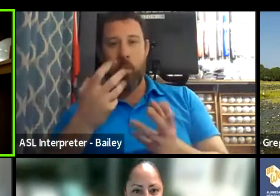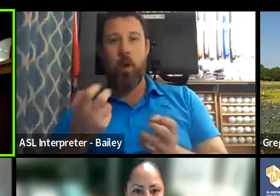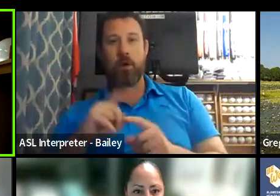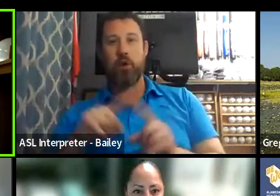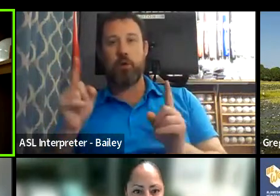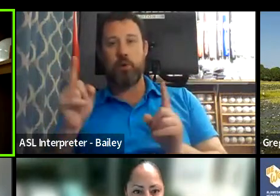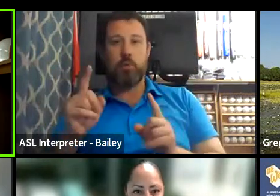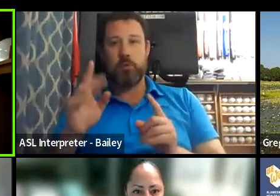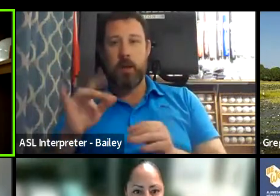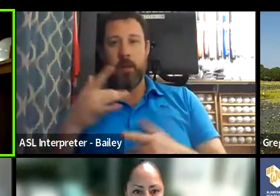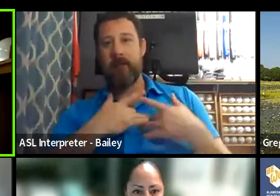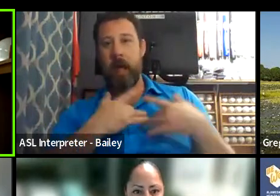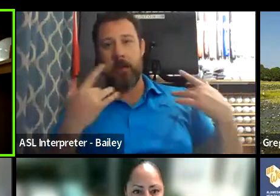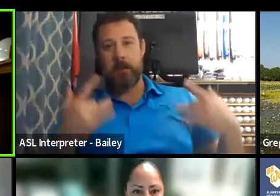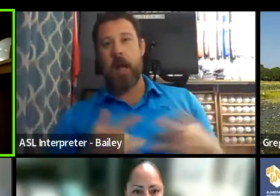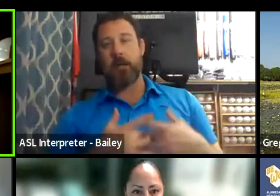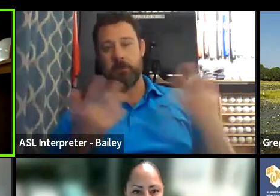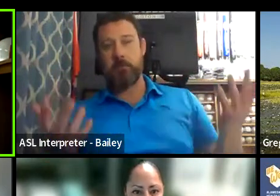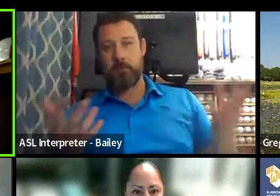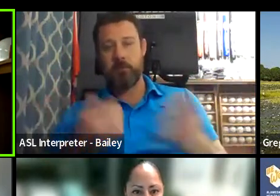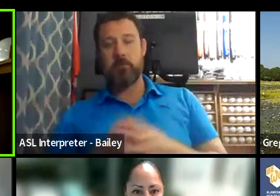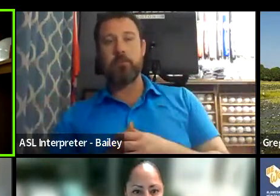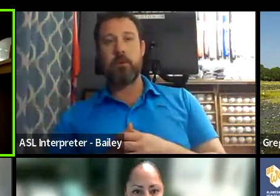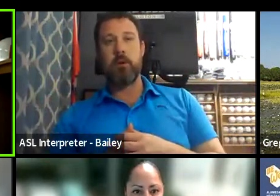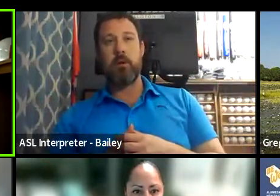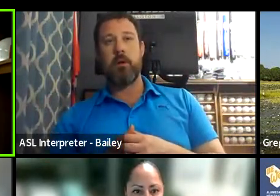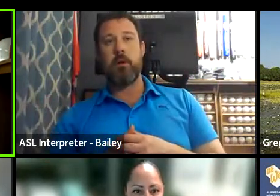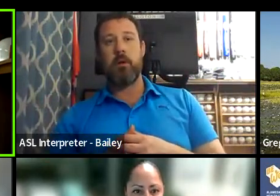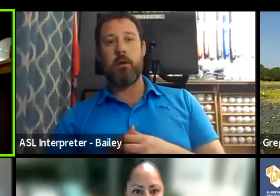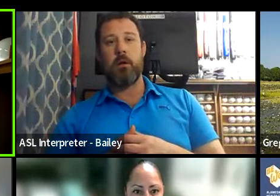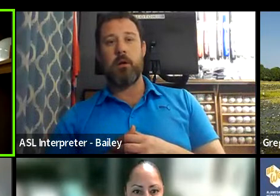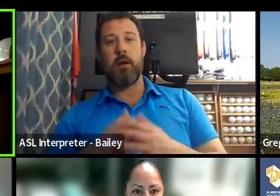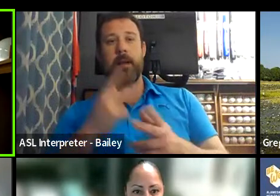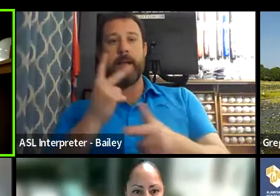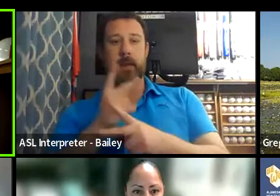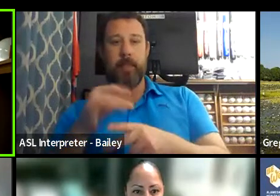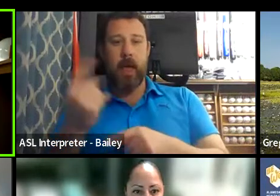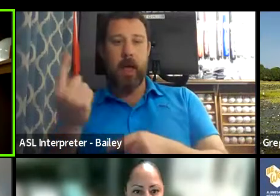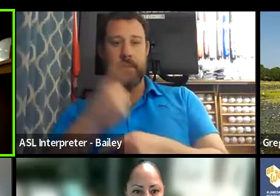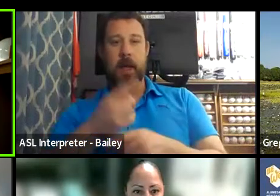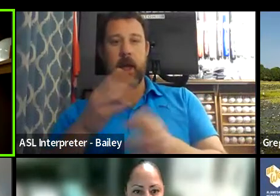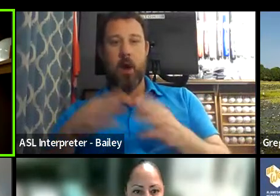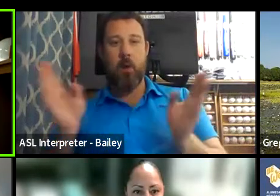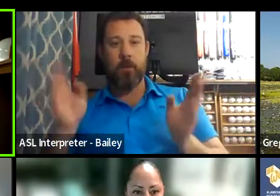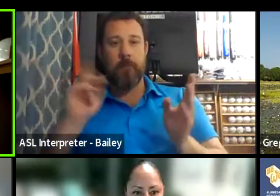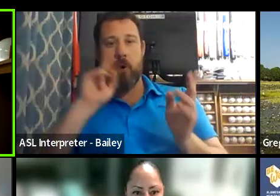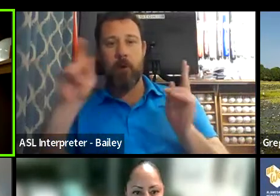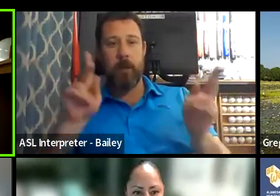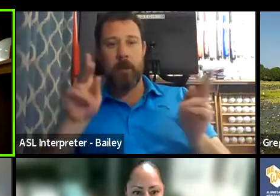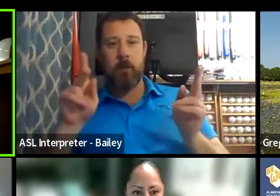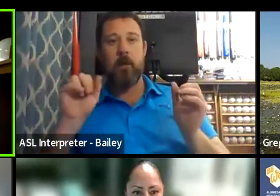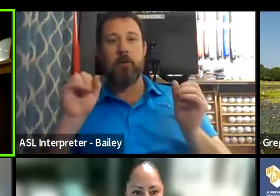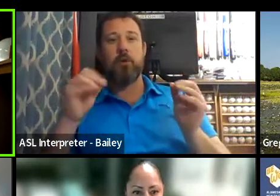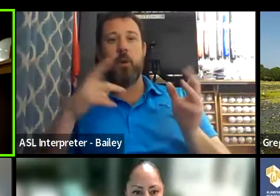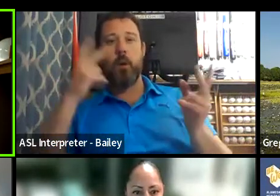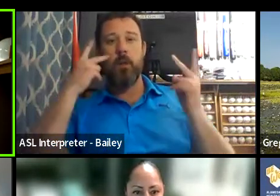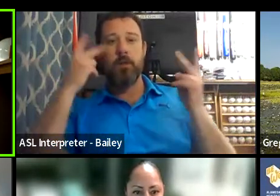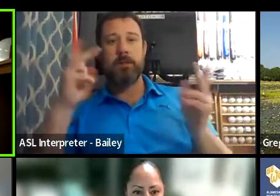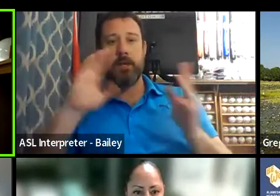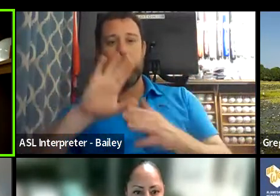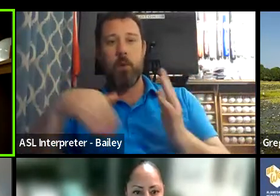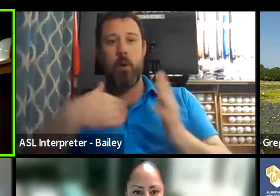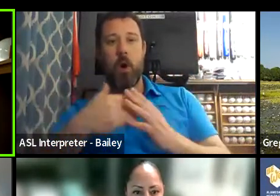something on Valentine's. Now we want to keep that day open for folks. So we will see you